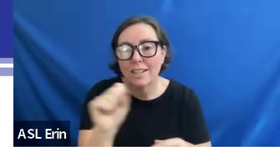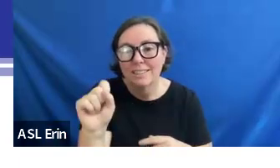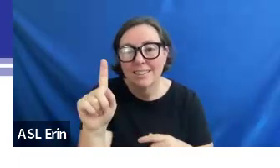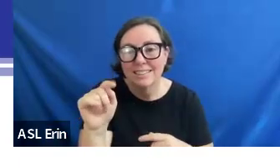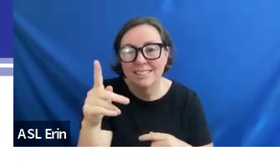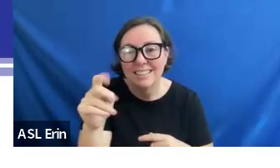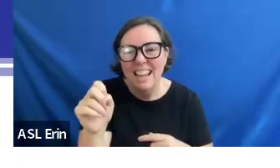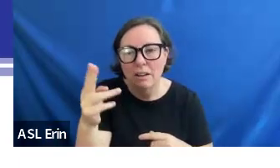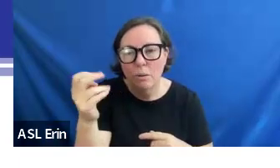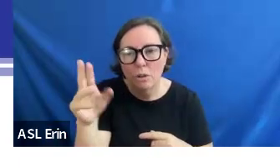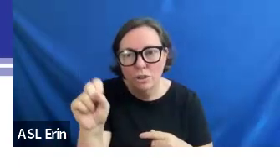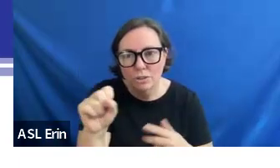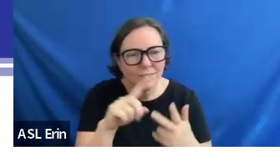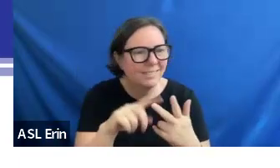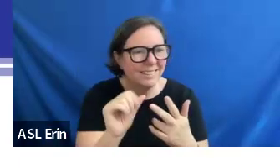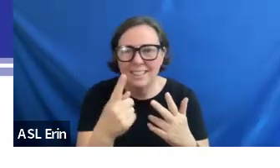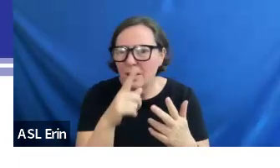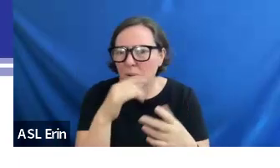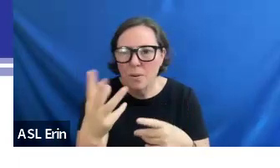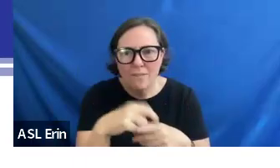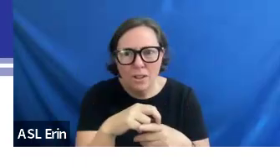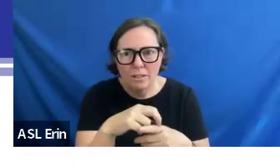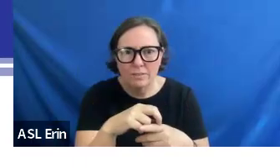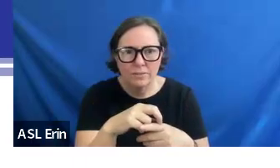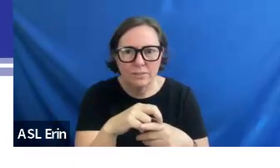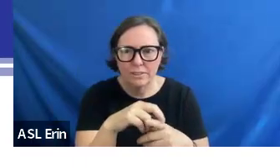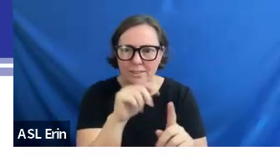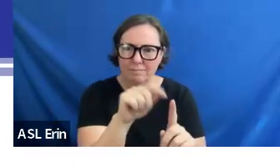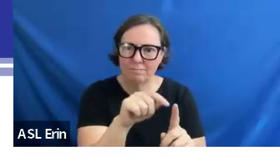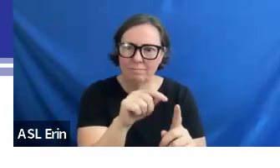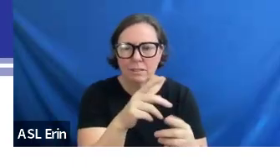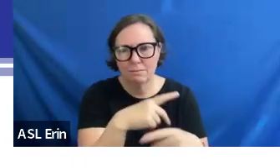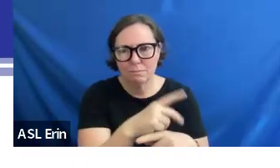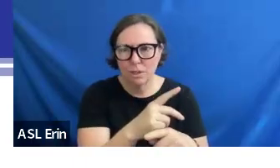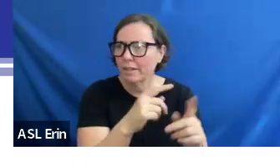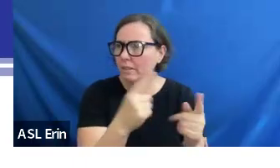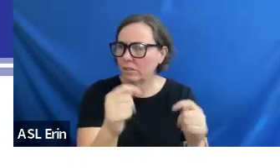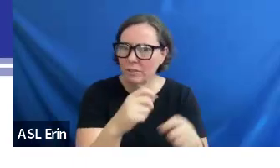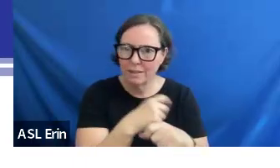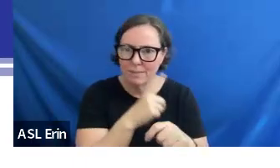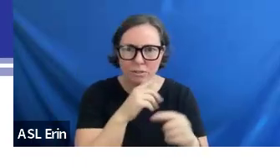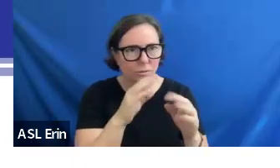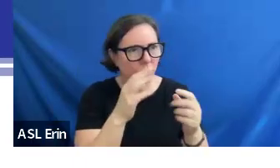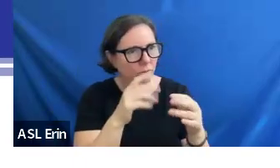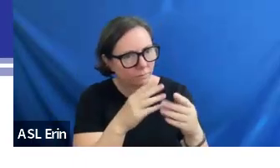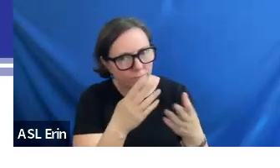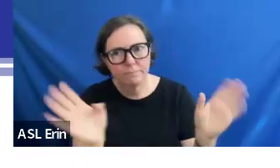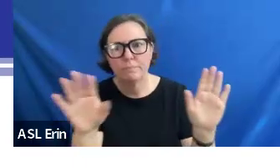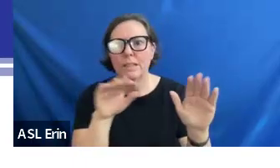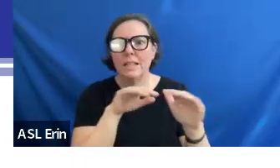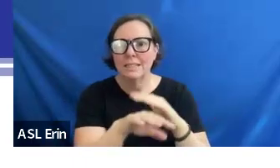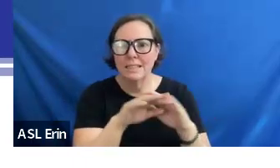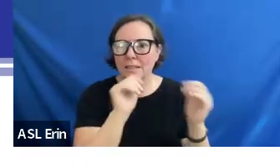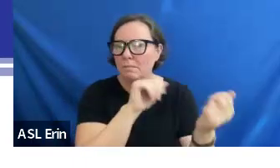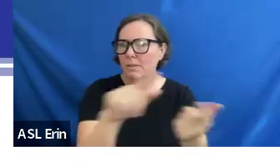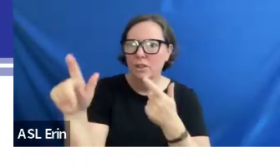um, anybody who is working on the product to drive the product to be used widely by